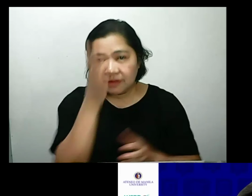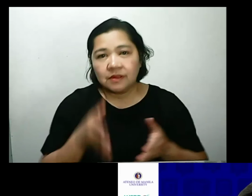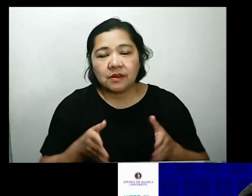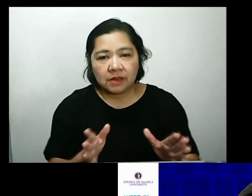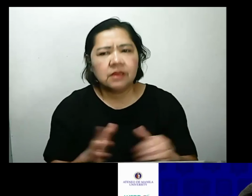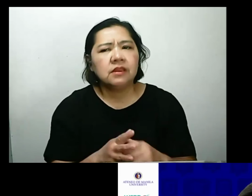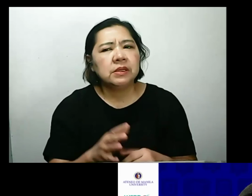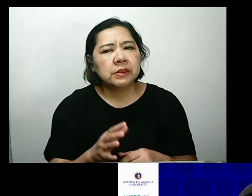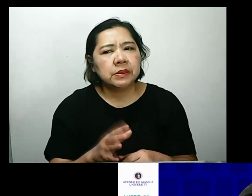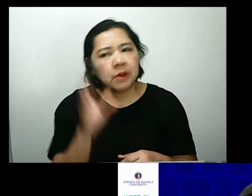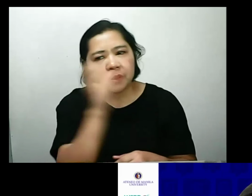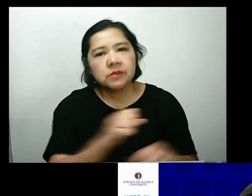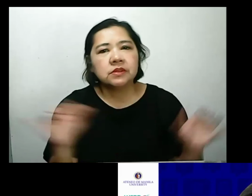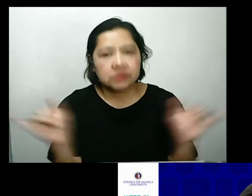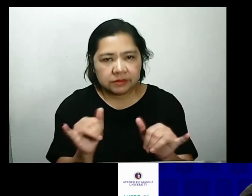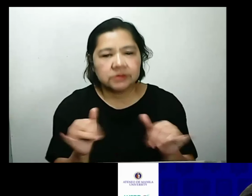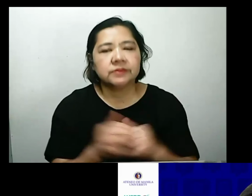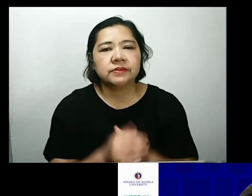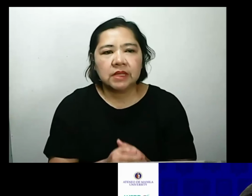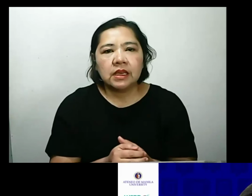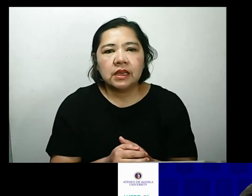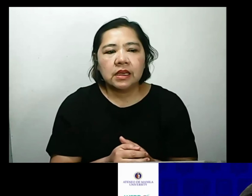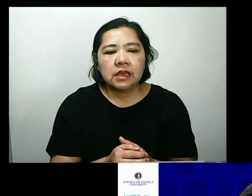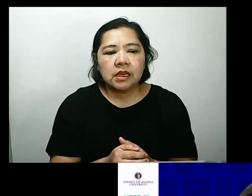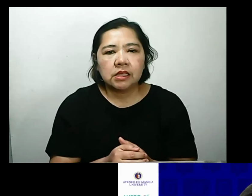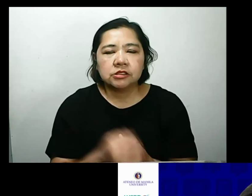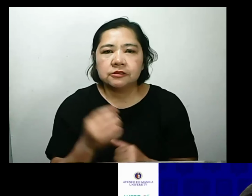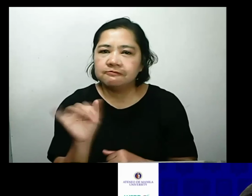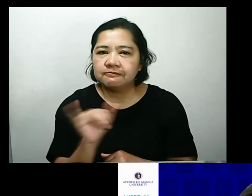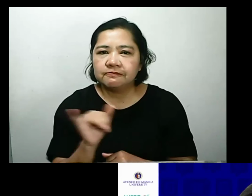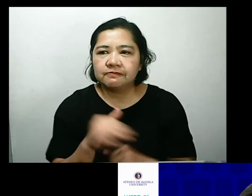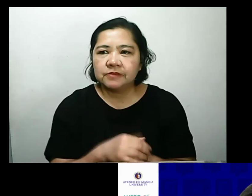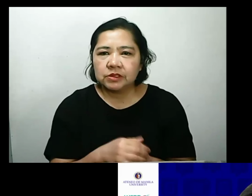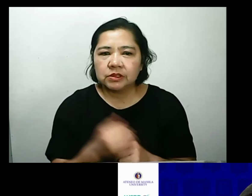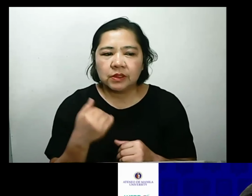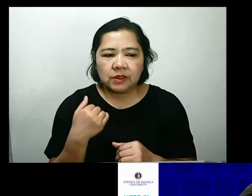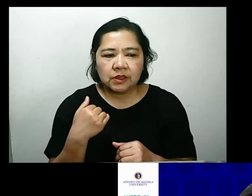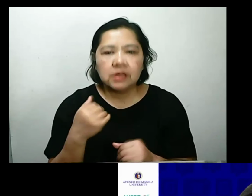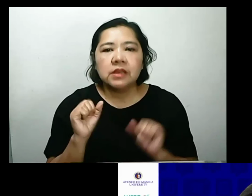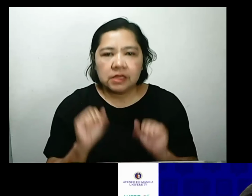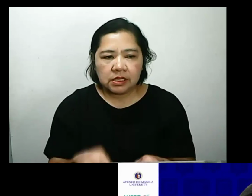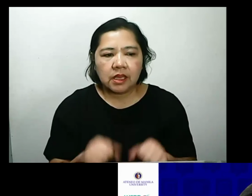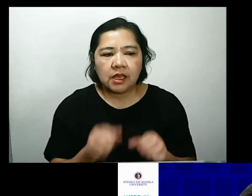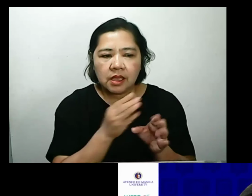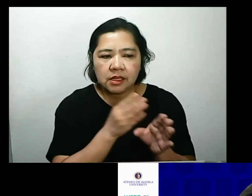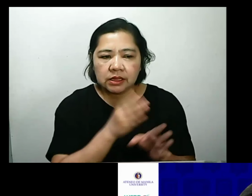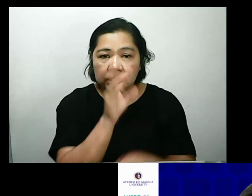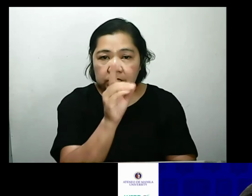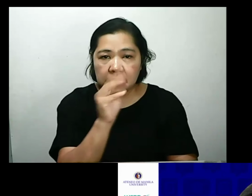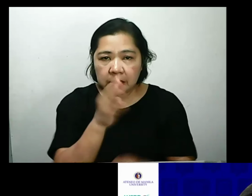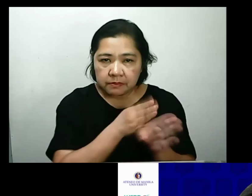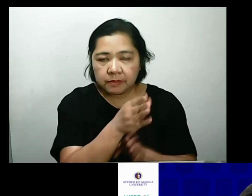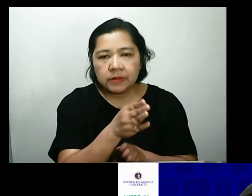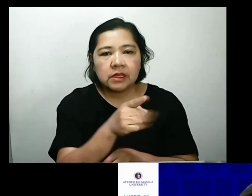similar. Yes. And also, someone direct messaged me their question. So if I can just read this and